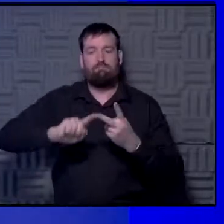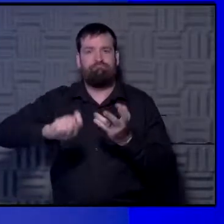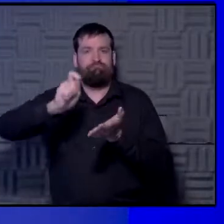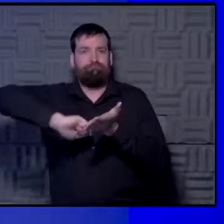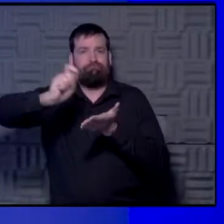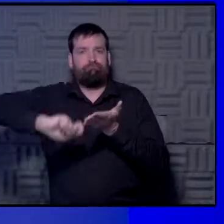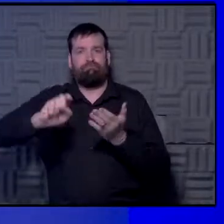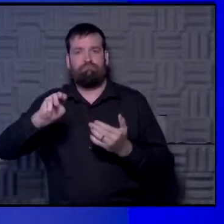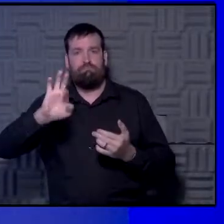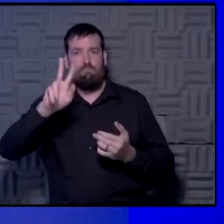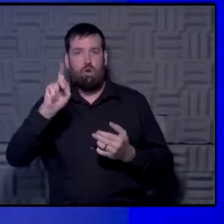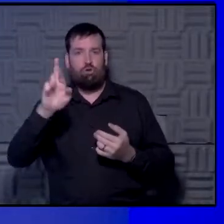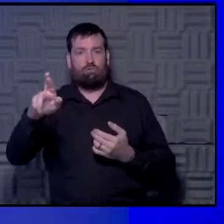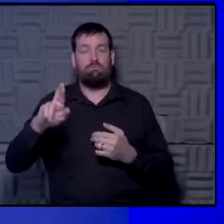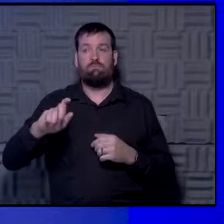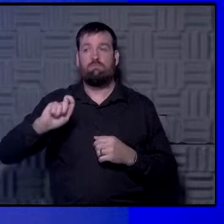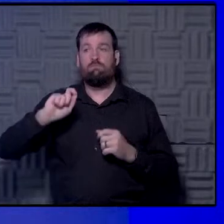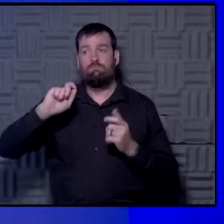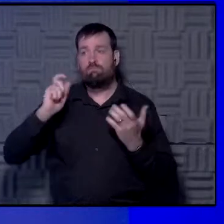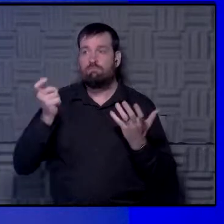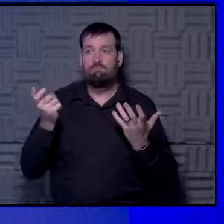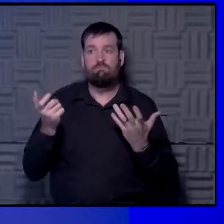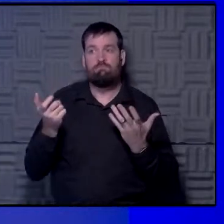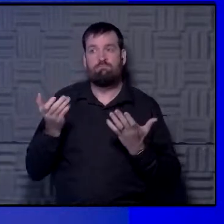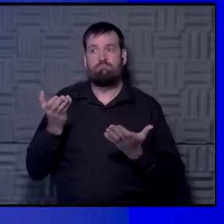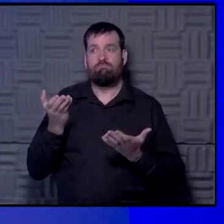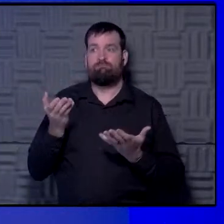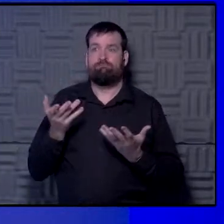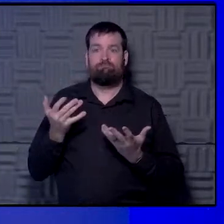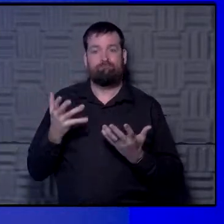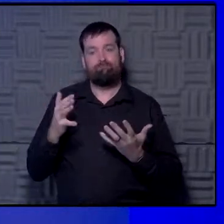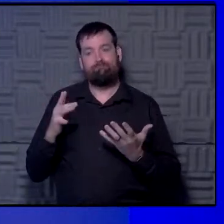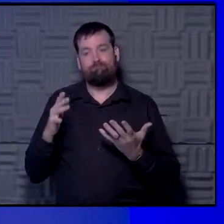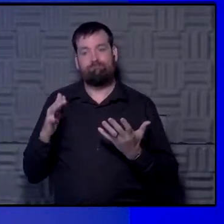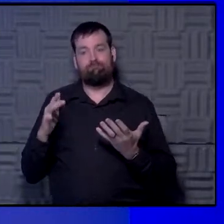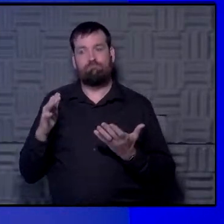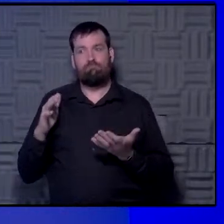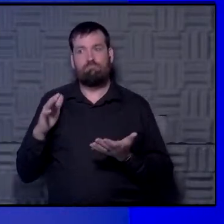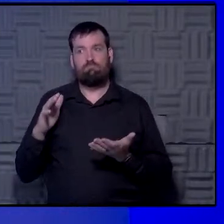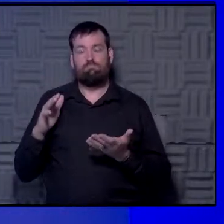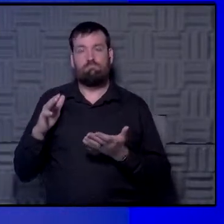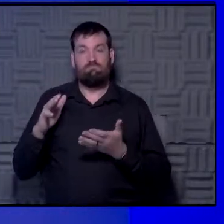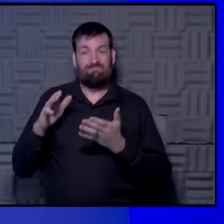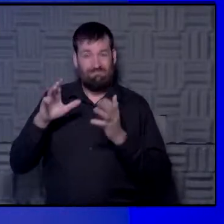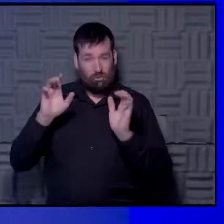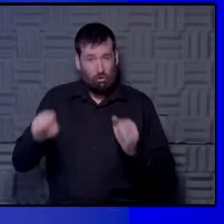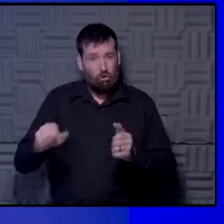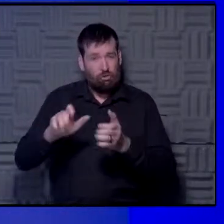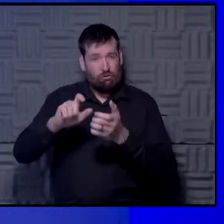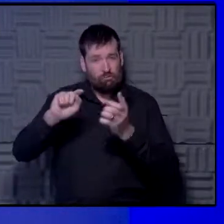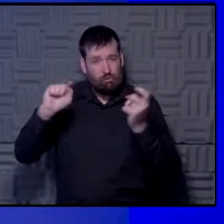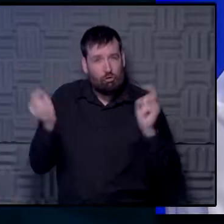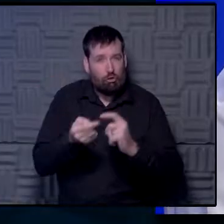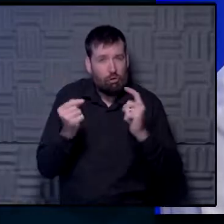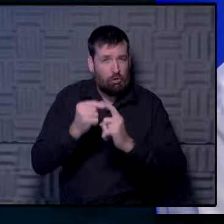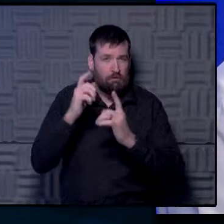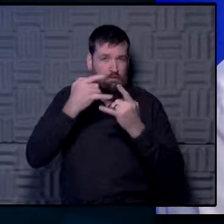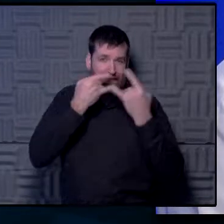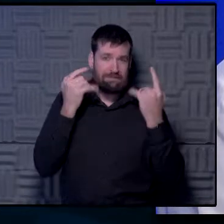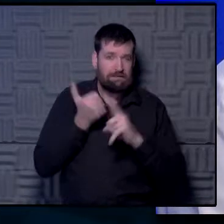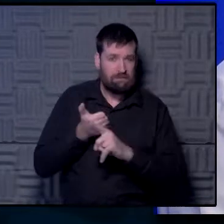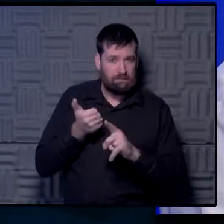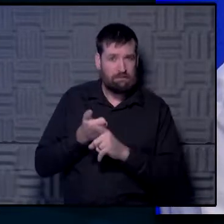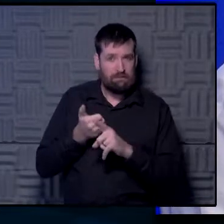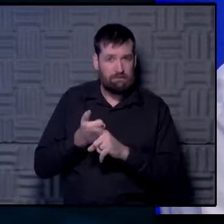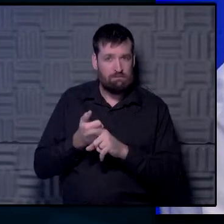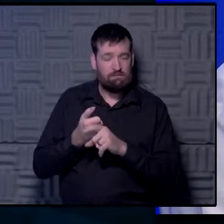want to mark it up and do anything that would maybe decrease the integrity of the natural mask as well. So I think